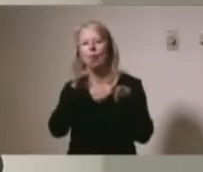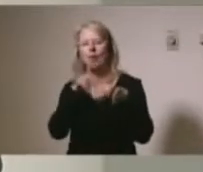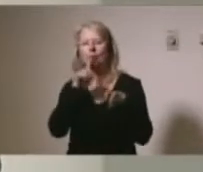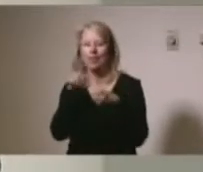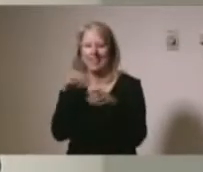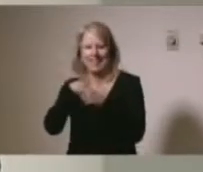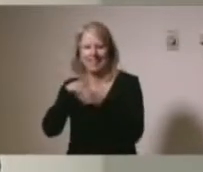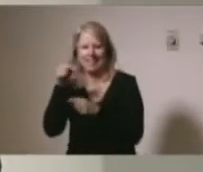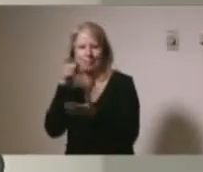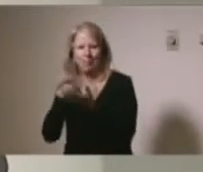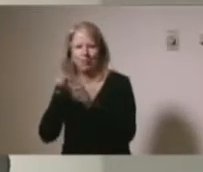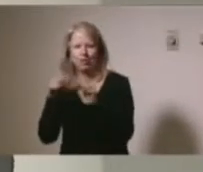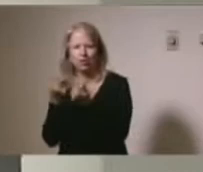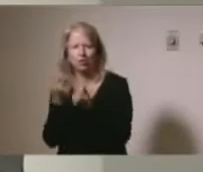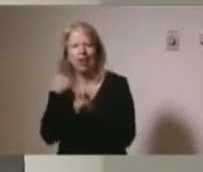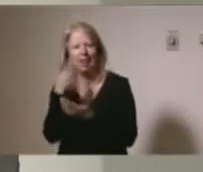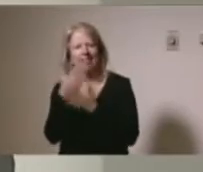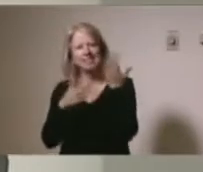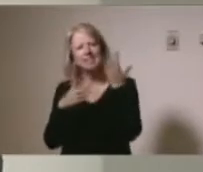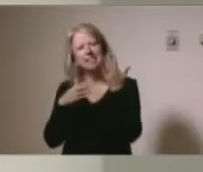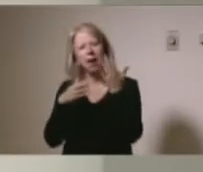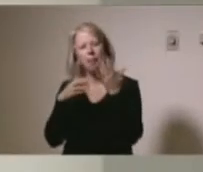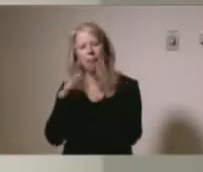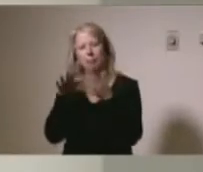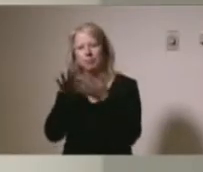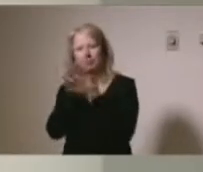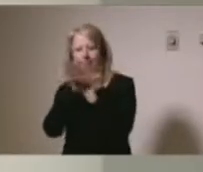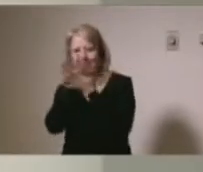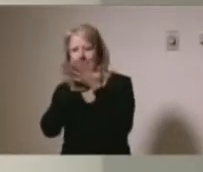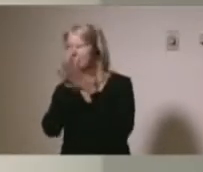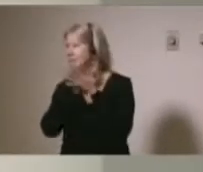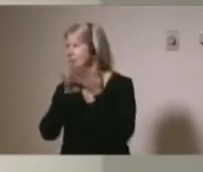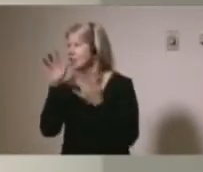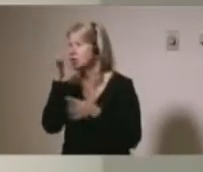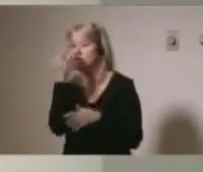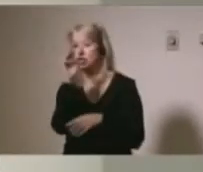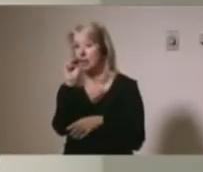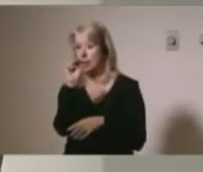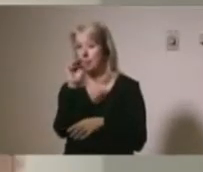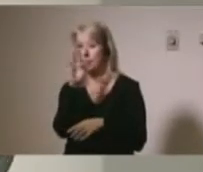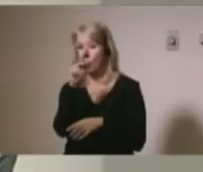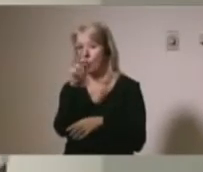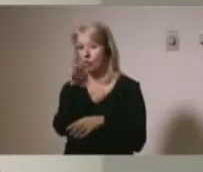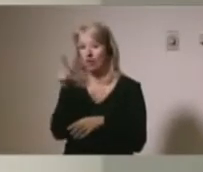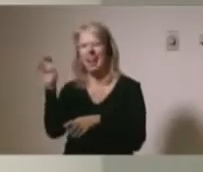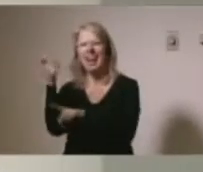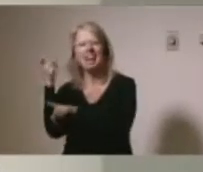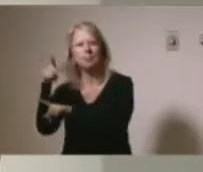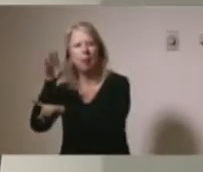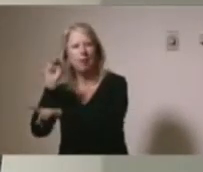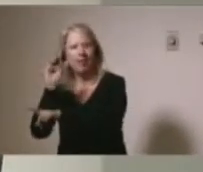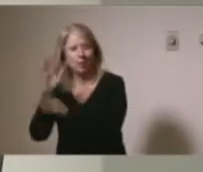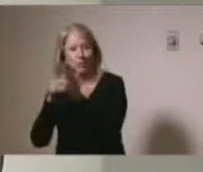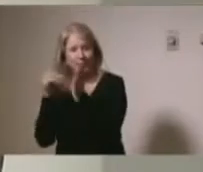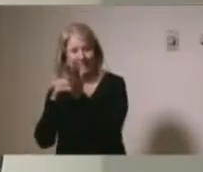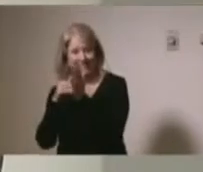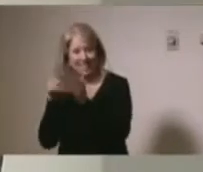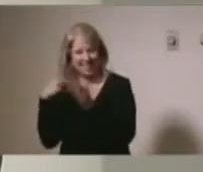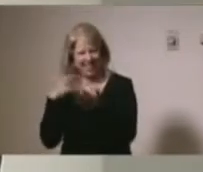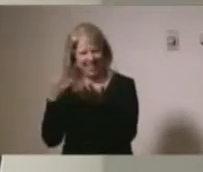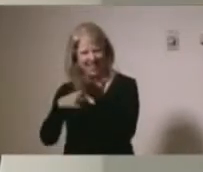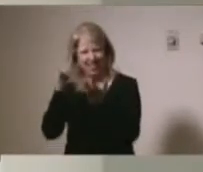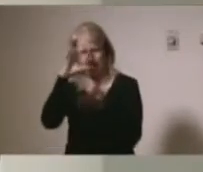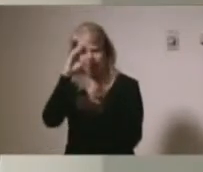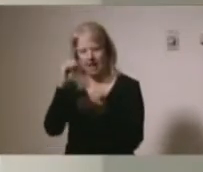Group. Here are just some examples. Jim Bolger, the ex-Prime Minister of New Zealand, who I spoke about previously,